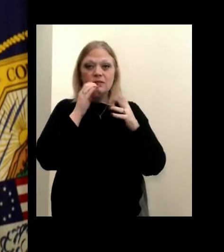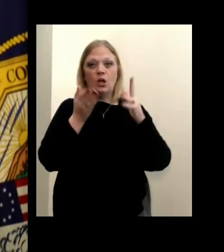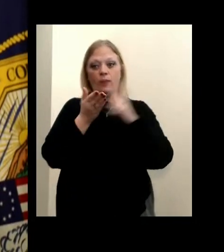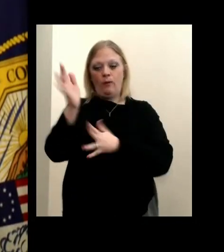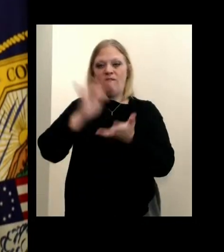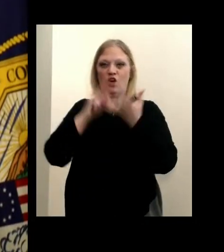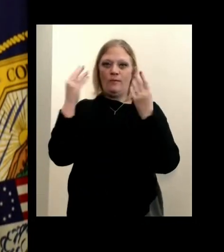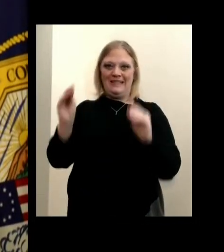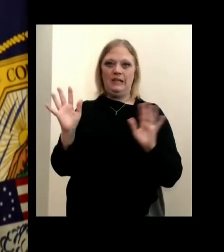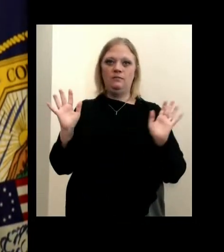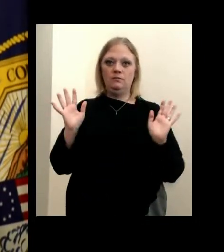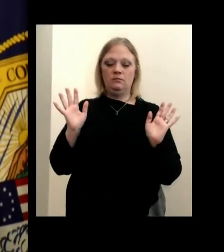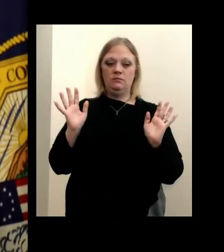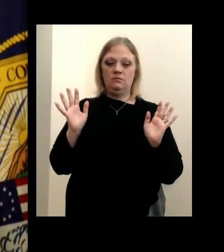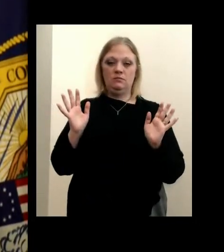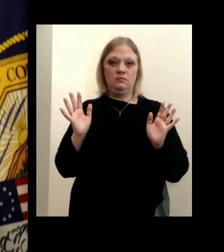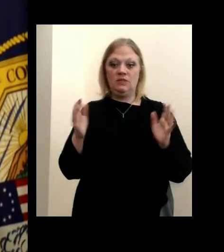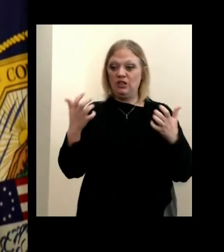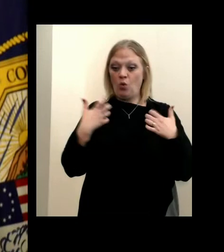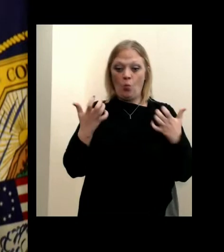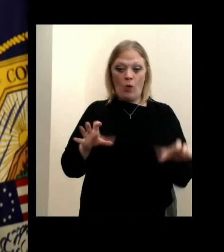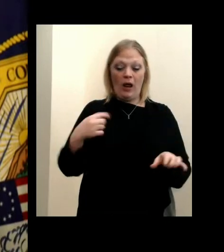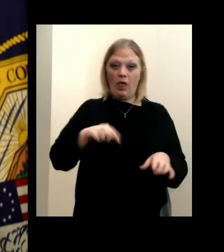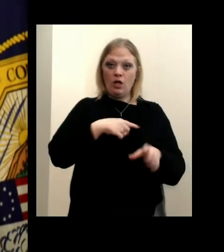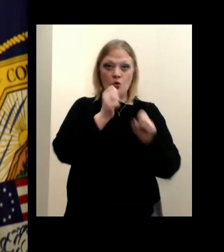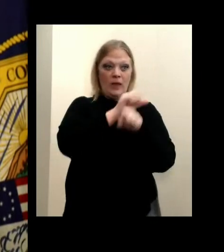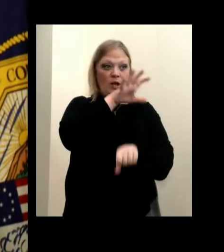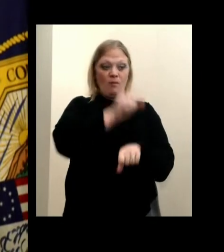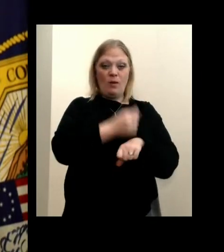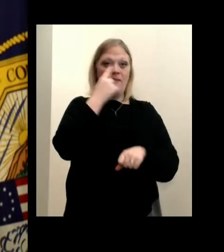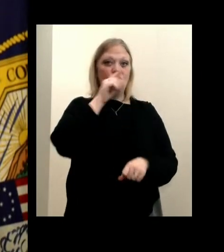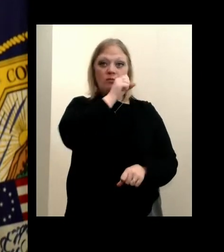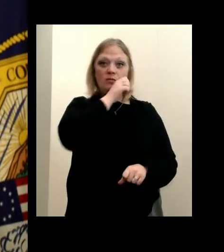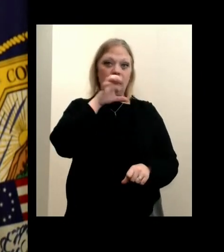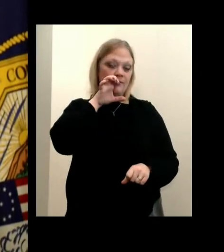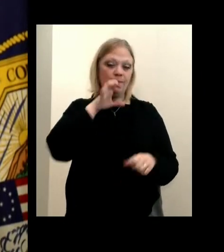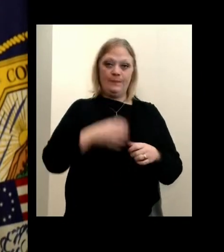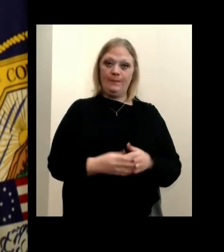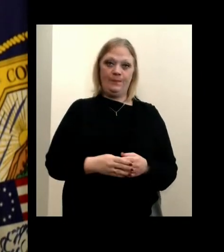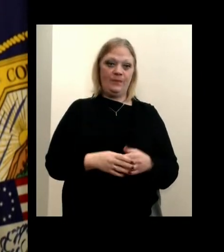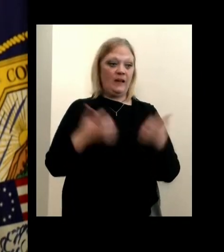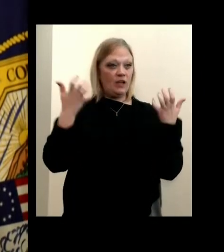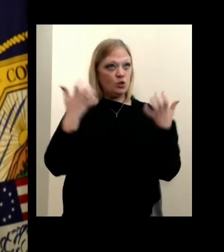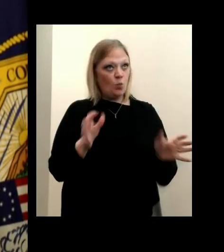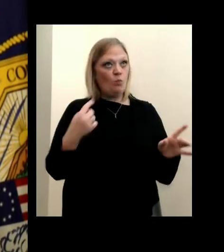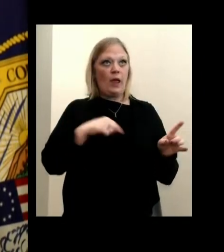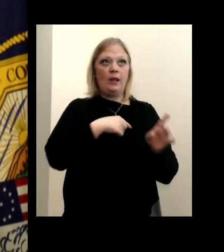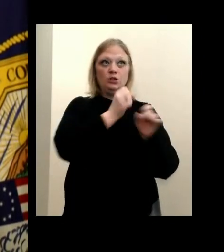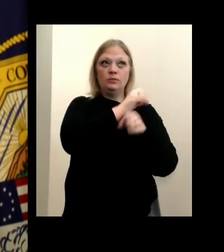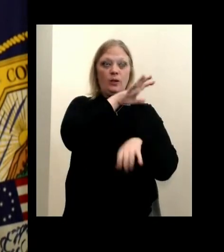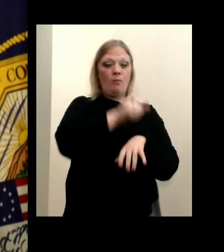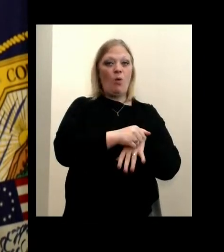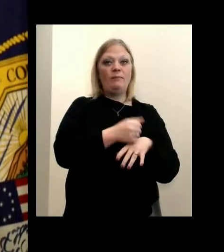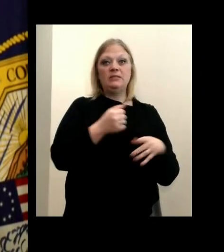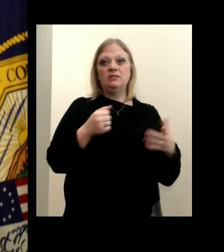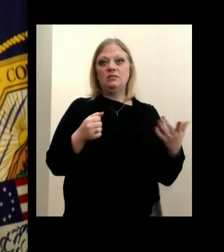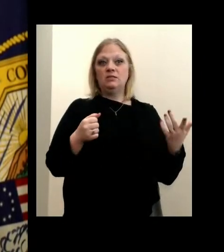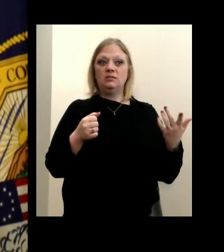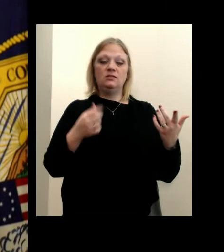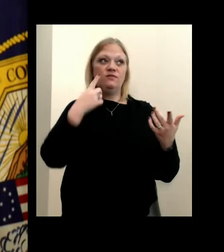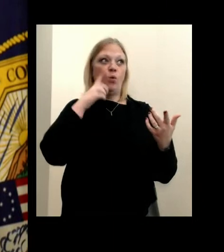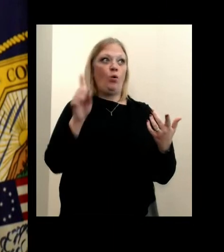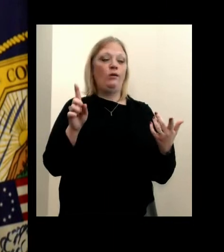pharmacies. They don't want us scheduling new appointments for seniors. They don't want us scheduling anything other than